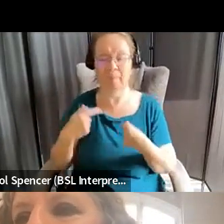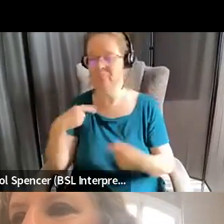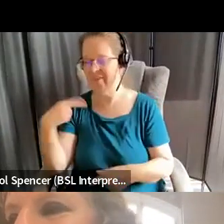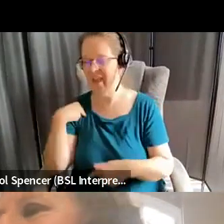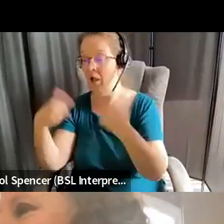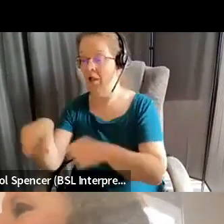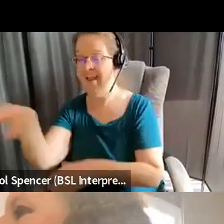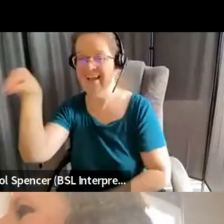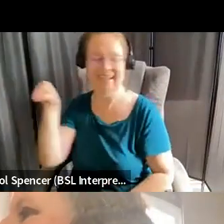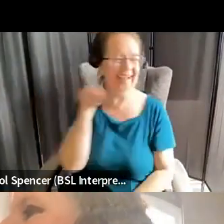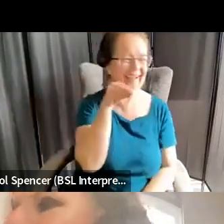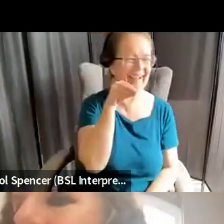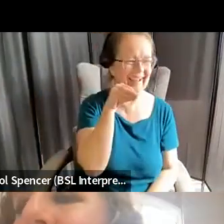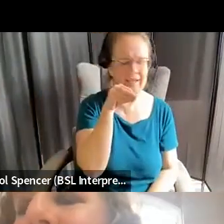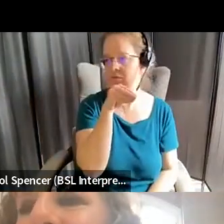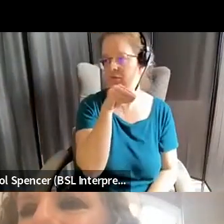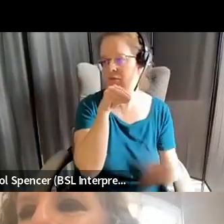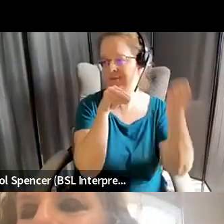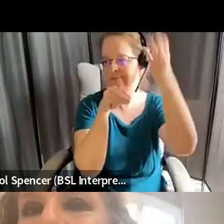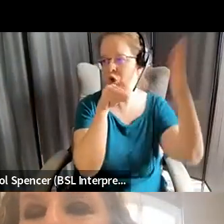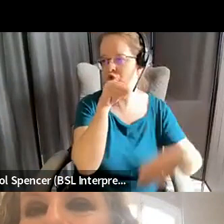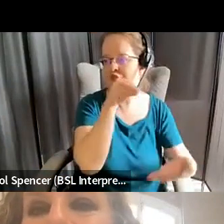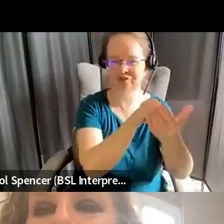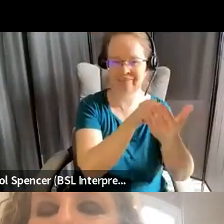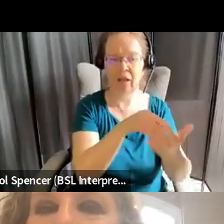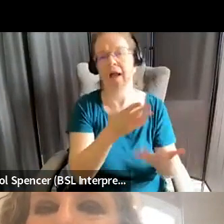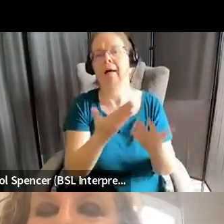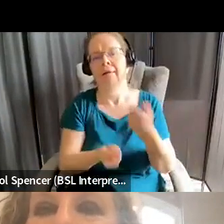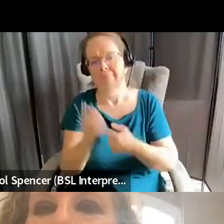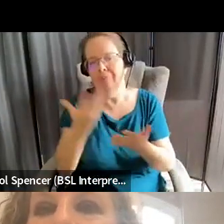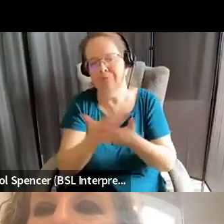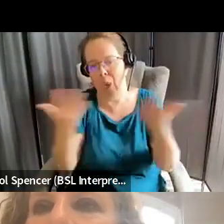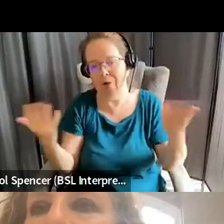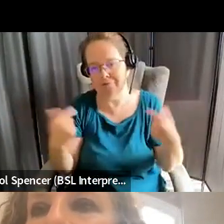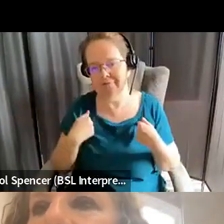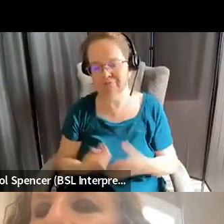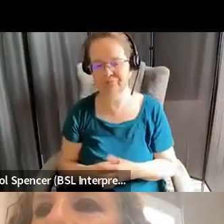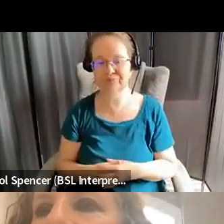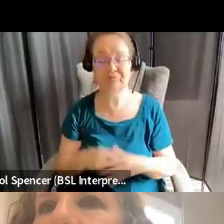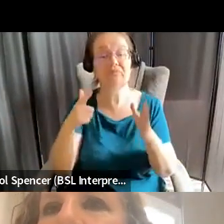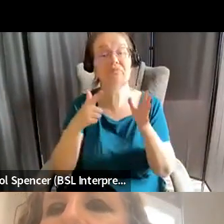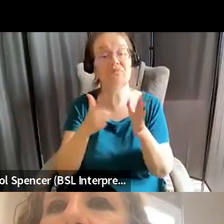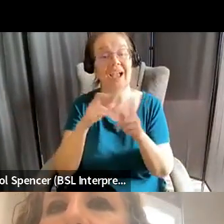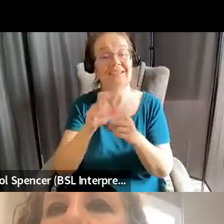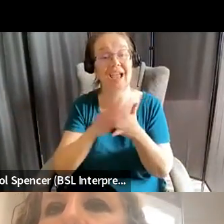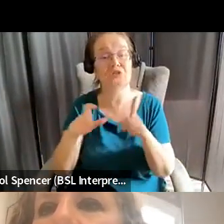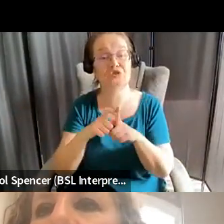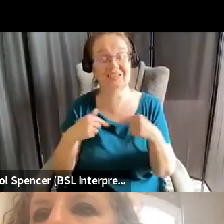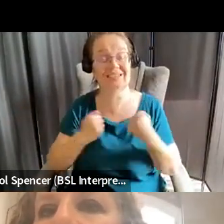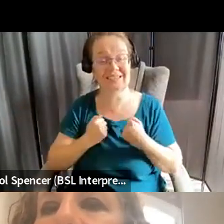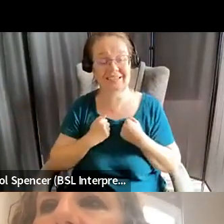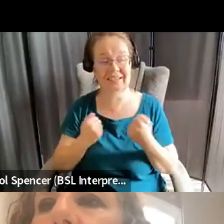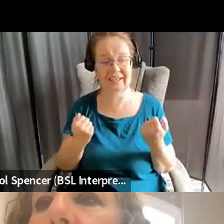app or the website is, I usually forget what it is as well. So that happens quite a lot. And with the ADHD, then that's